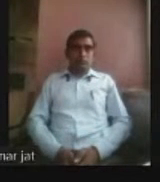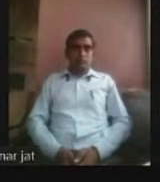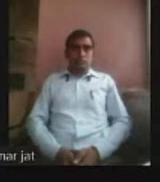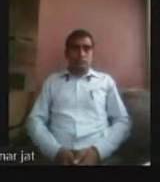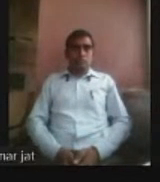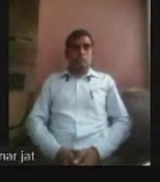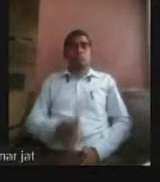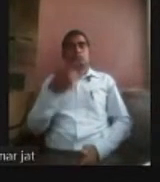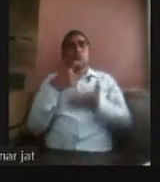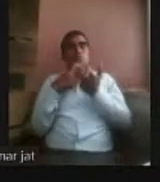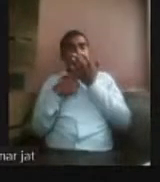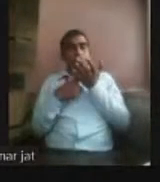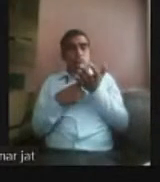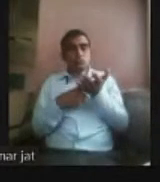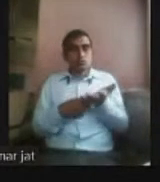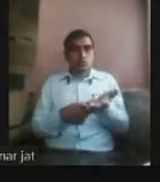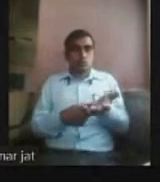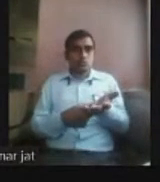So